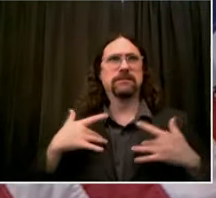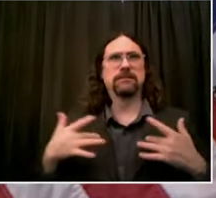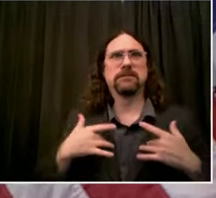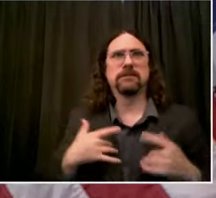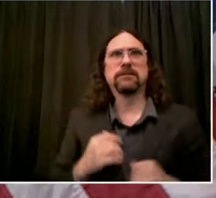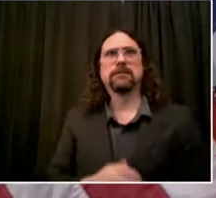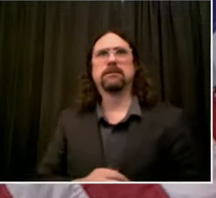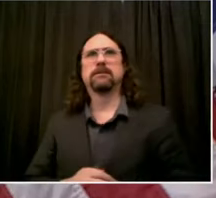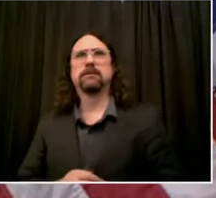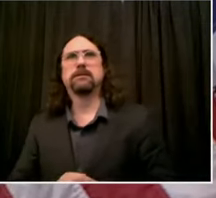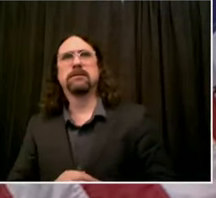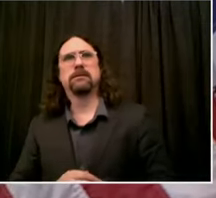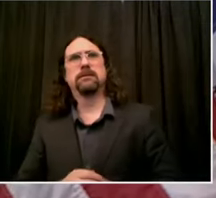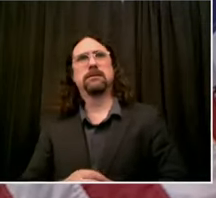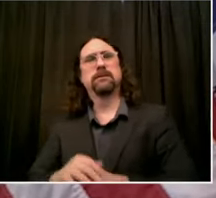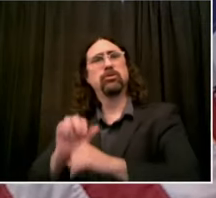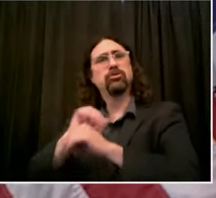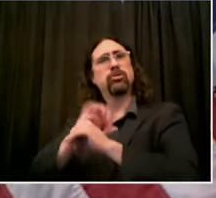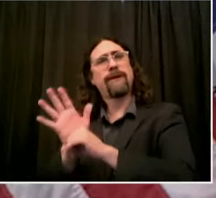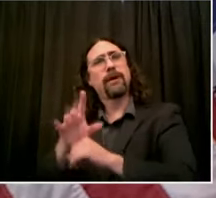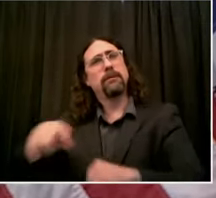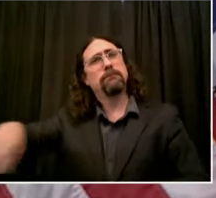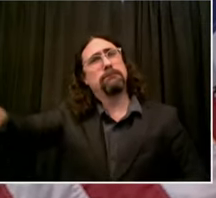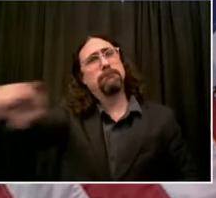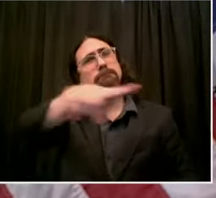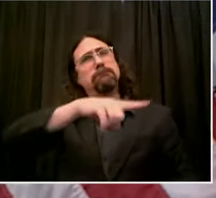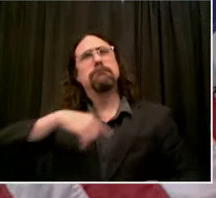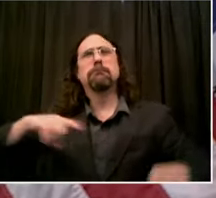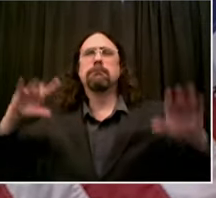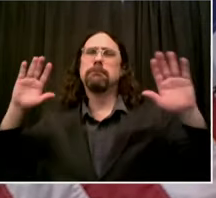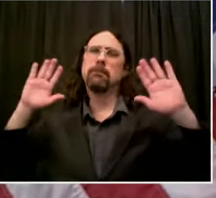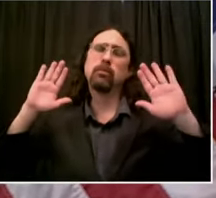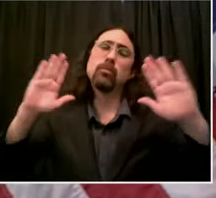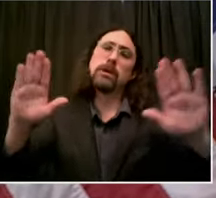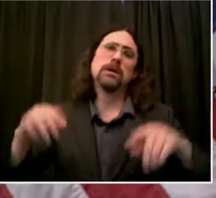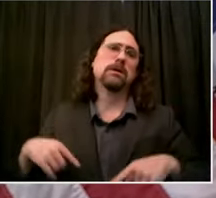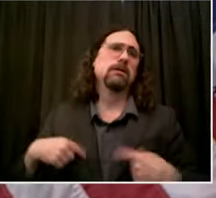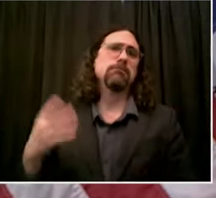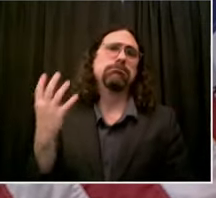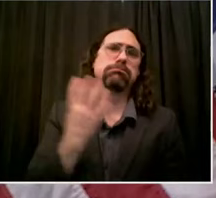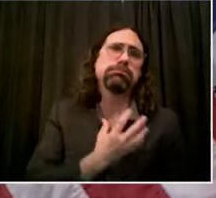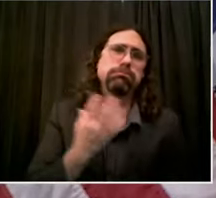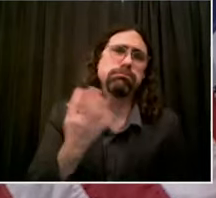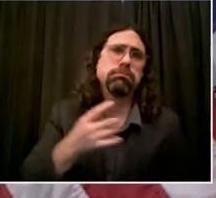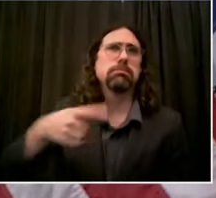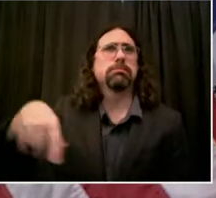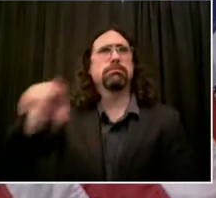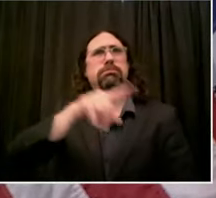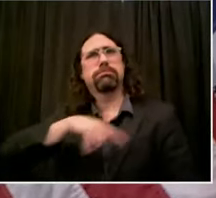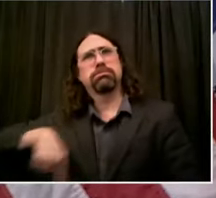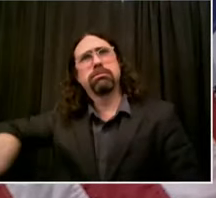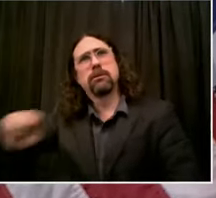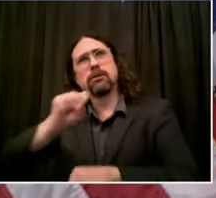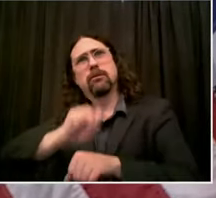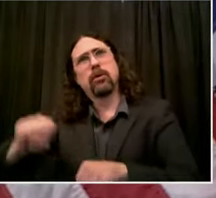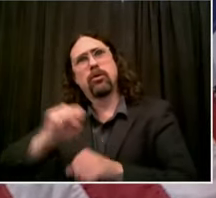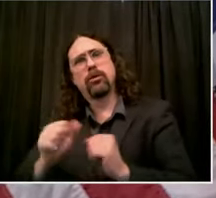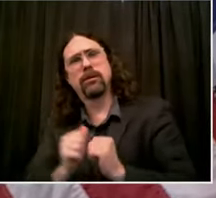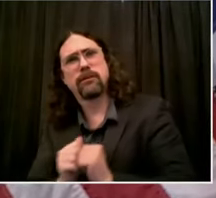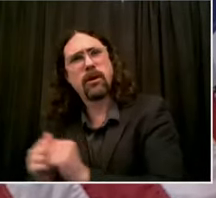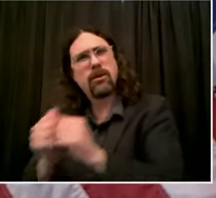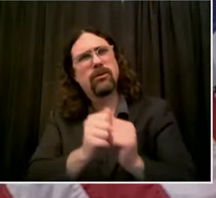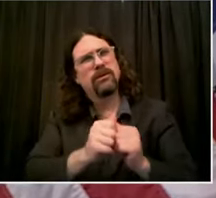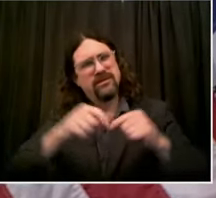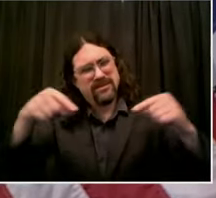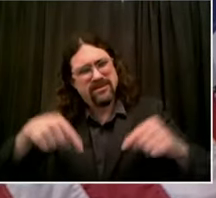of all. So let's talk about that. We're only able to go to phase one because of everything you guys have